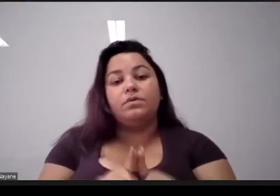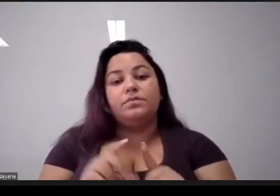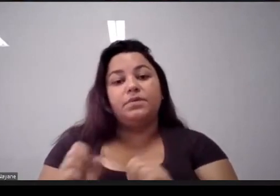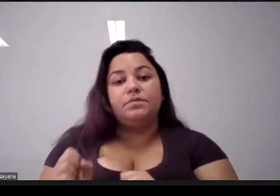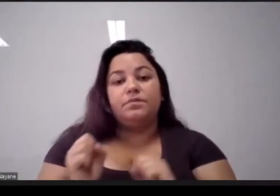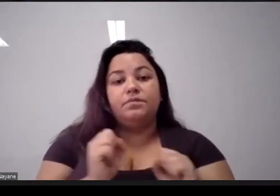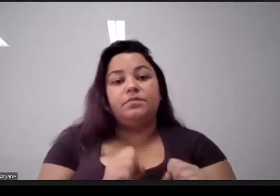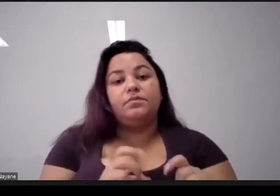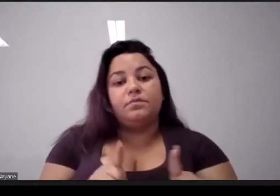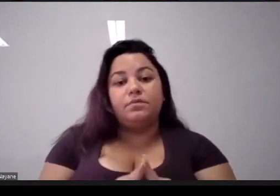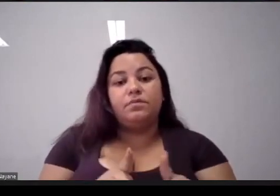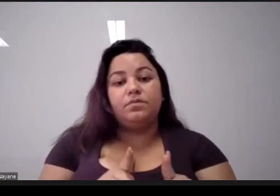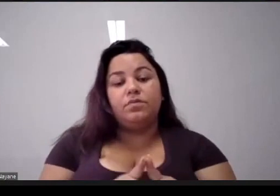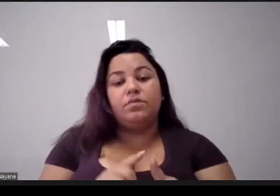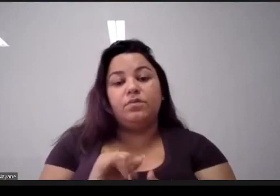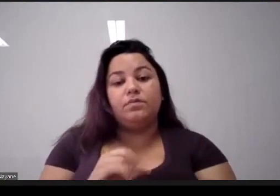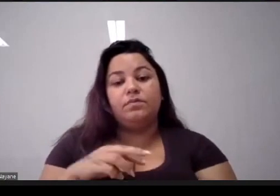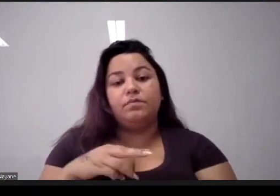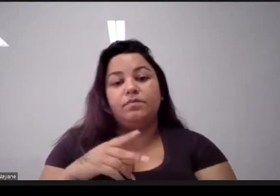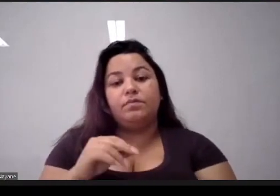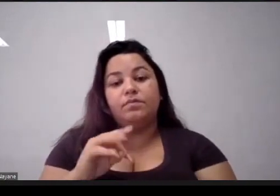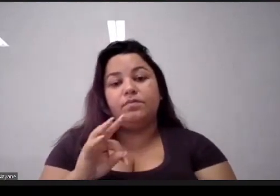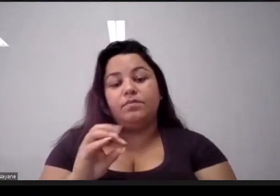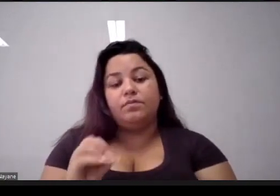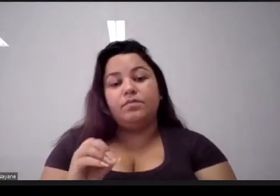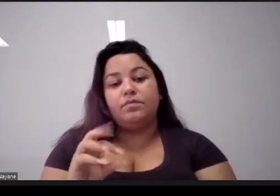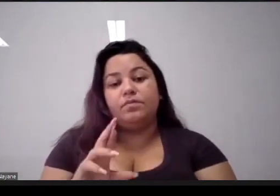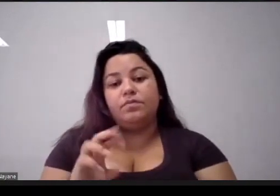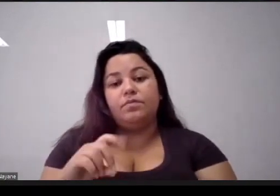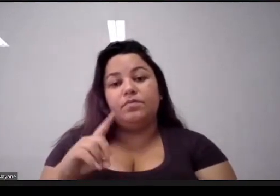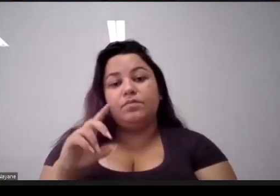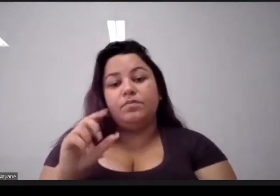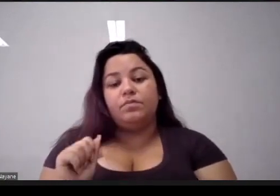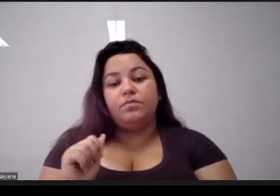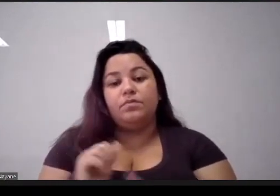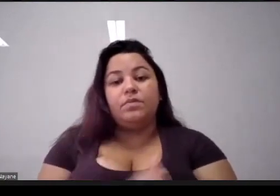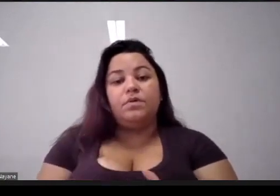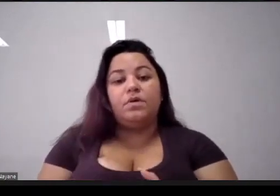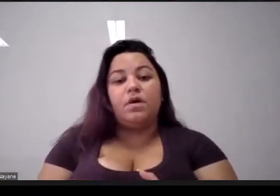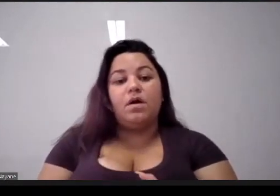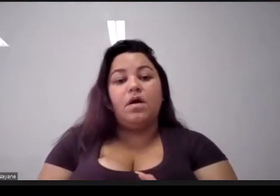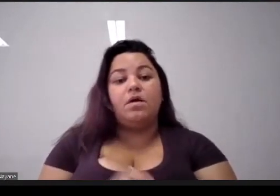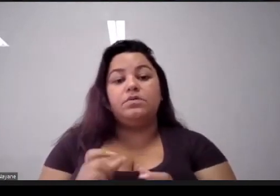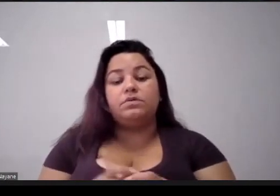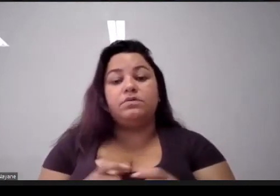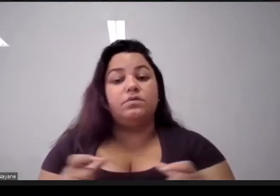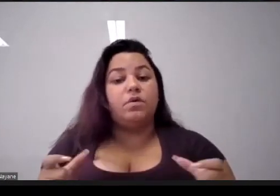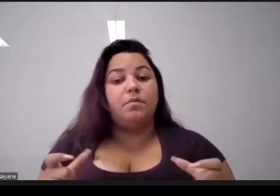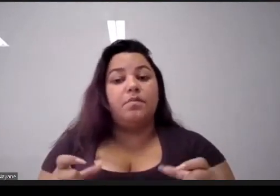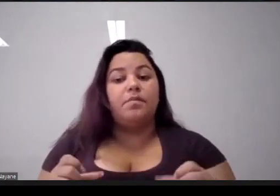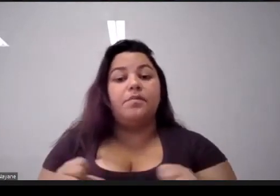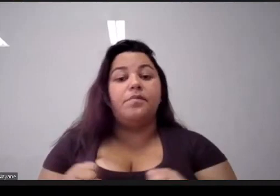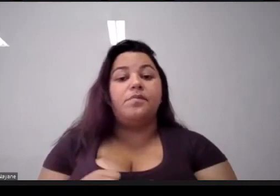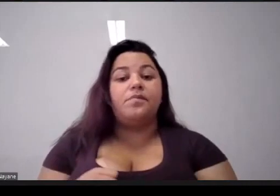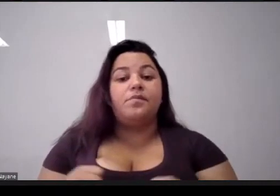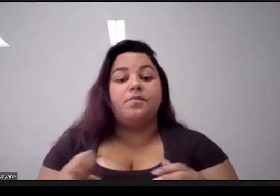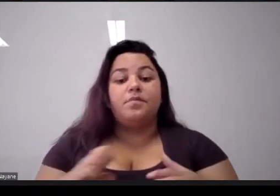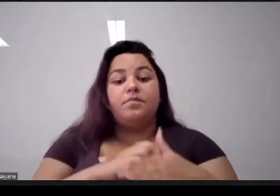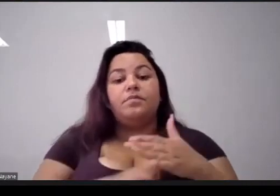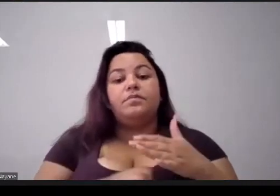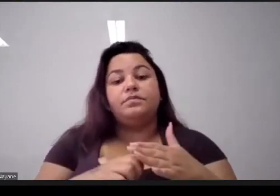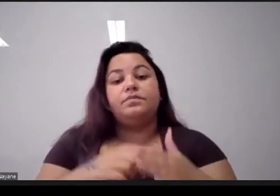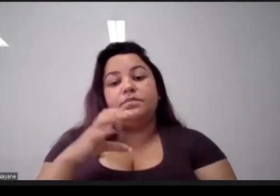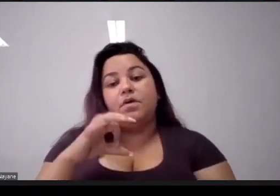we created as part of the project. And the people that are outside the real profit,